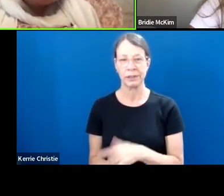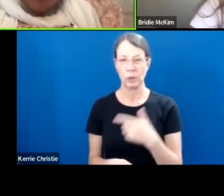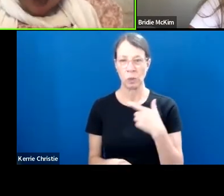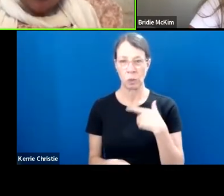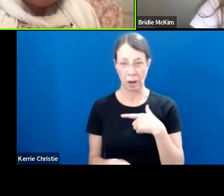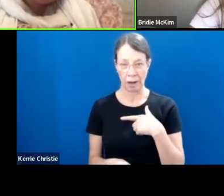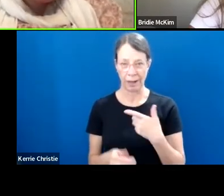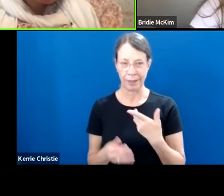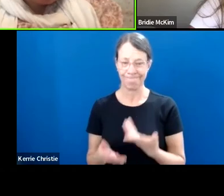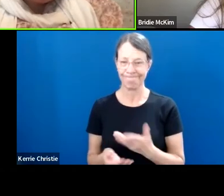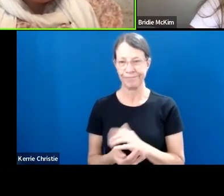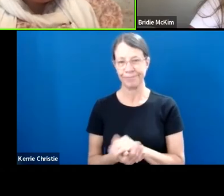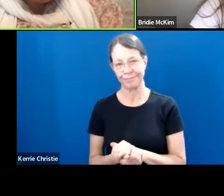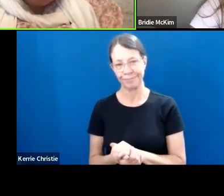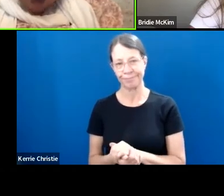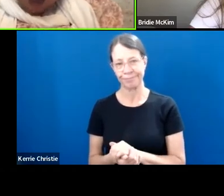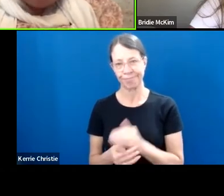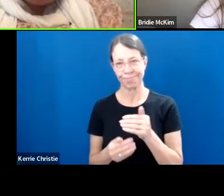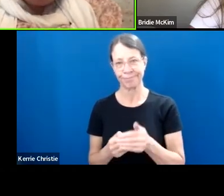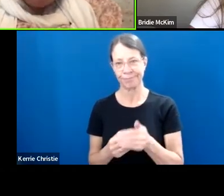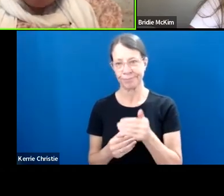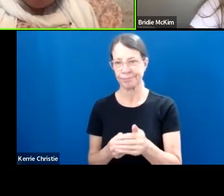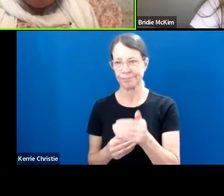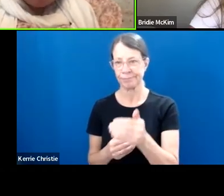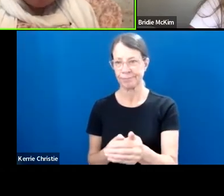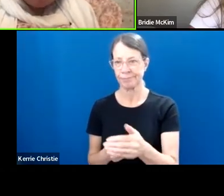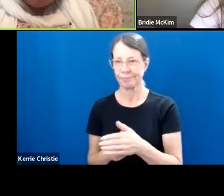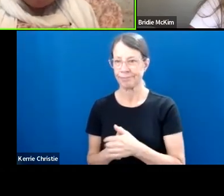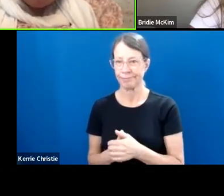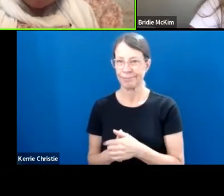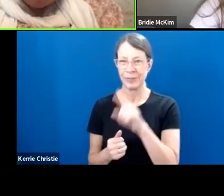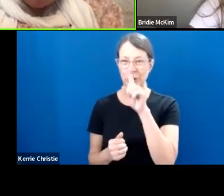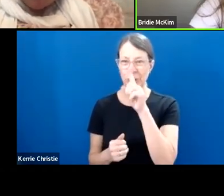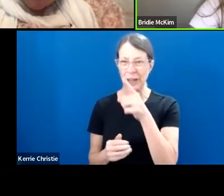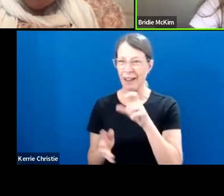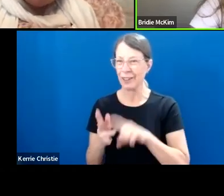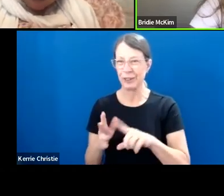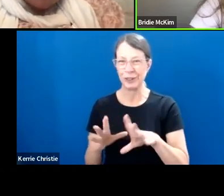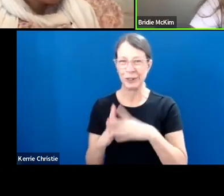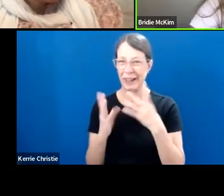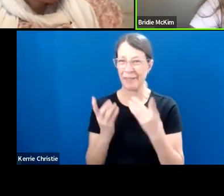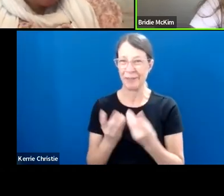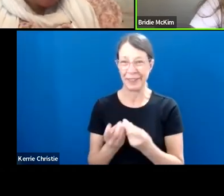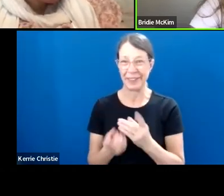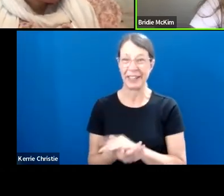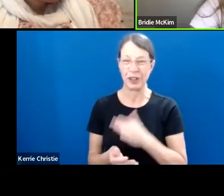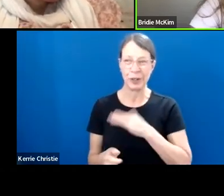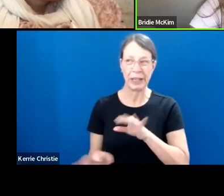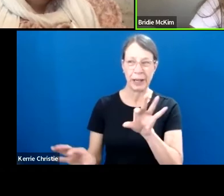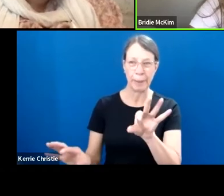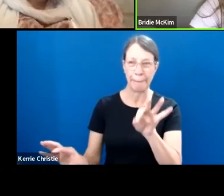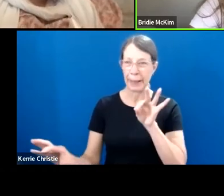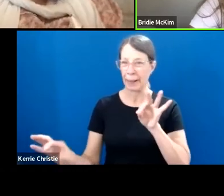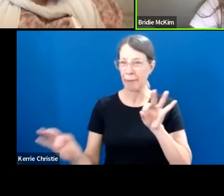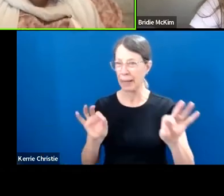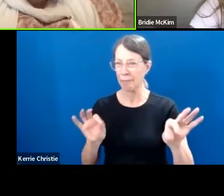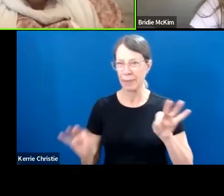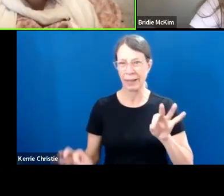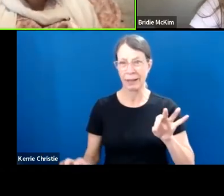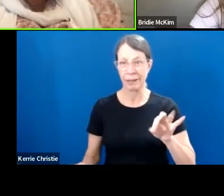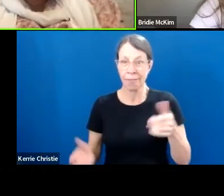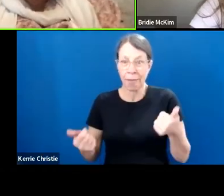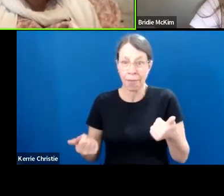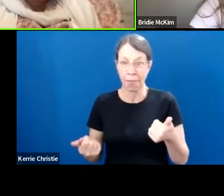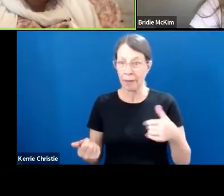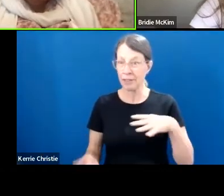a stage where you can't do everything. Yeah. And that's fine too. You're no